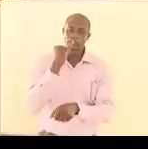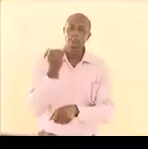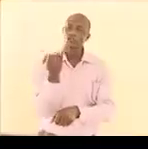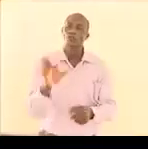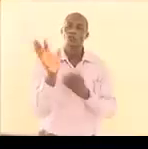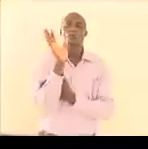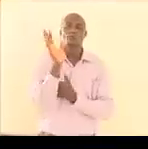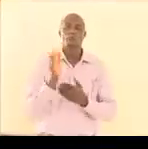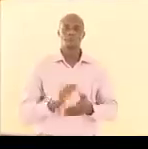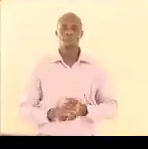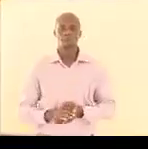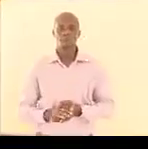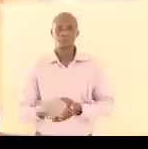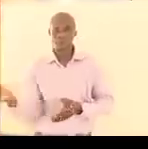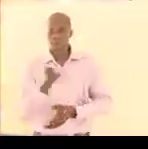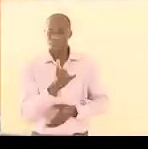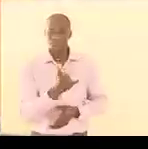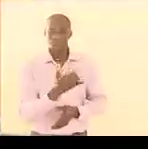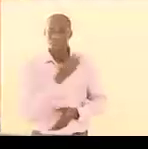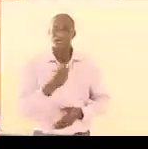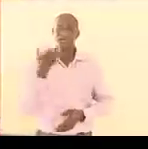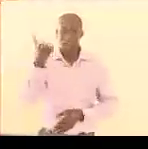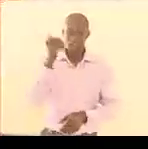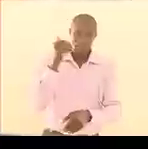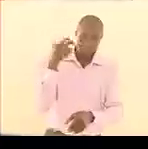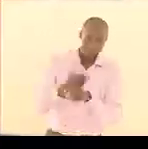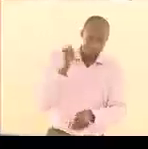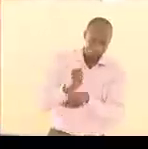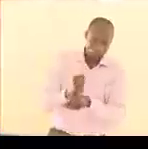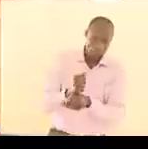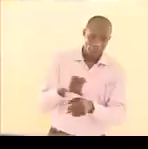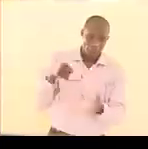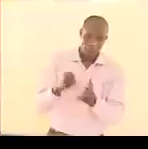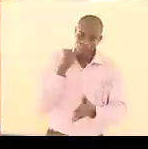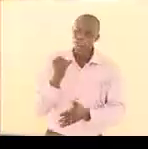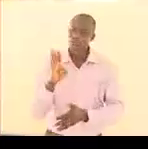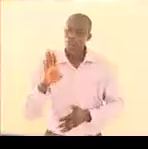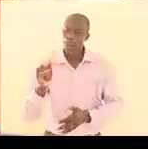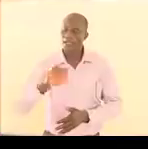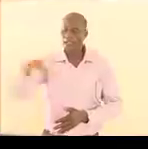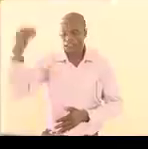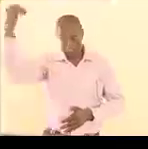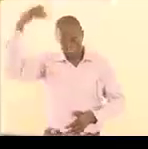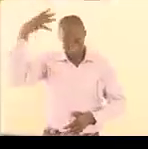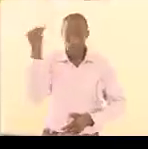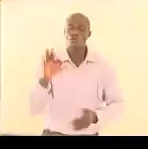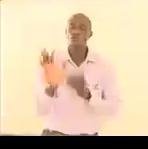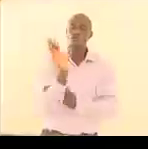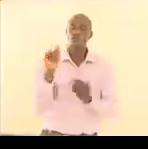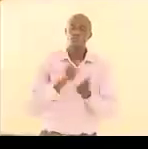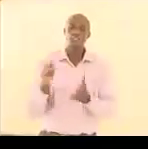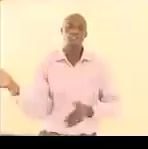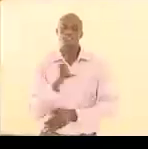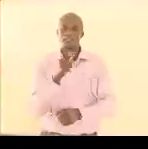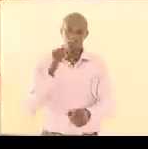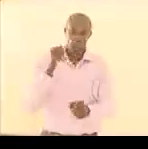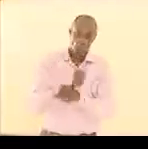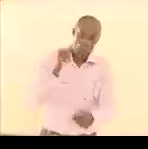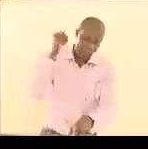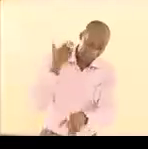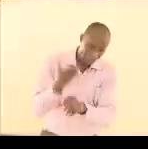God. Right? They and their hard work. It is by the grace of God that they work hard.